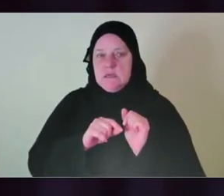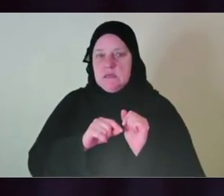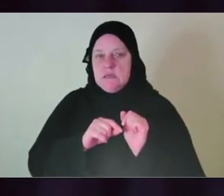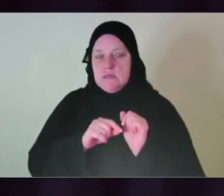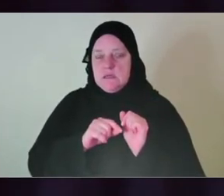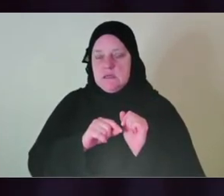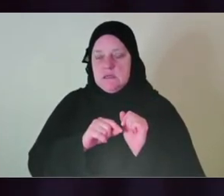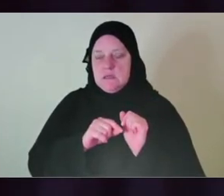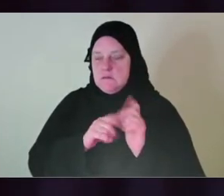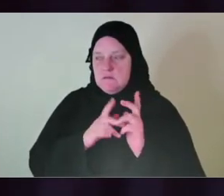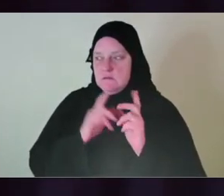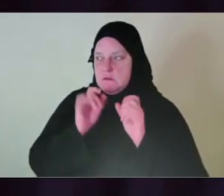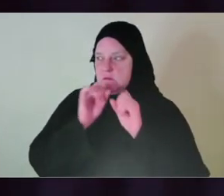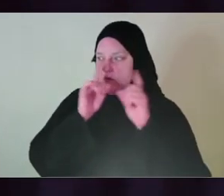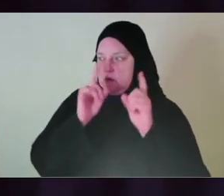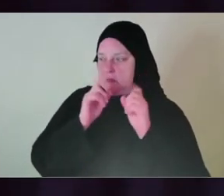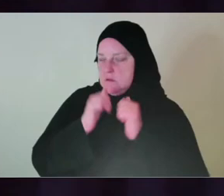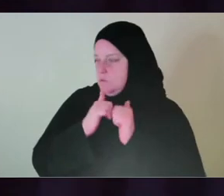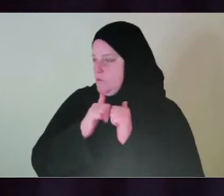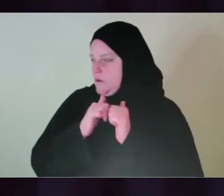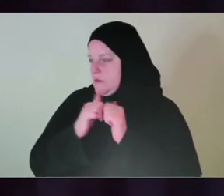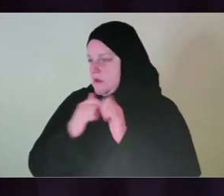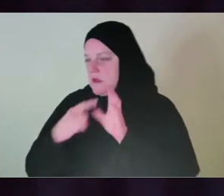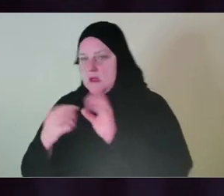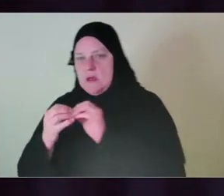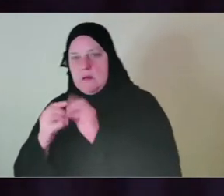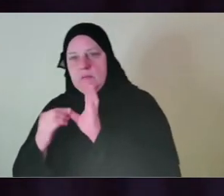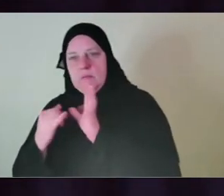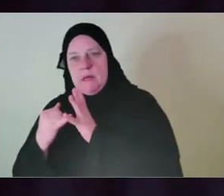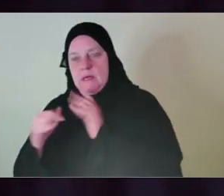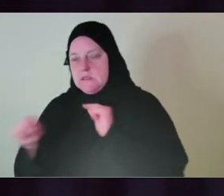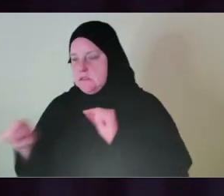this time, Abu al-Fadl al-Abbas, he reached the river.